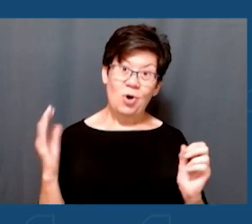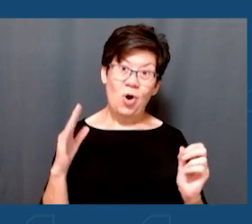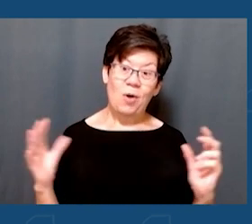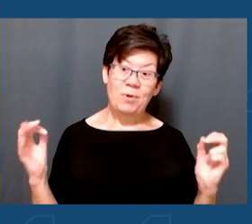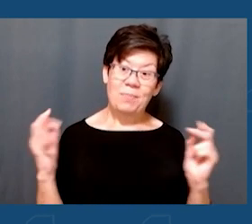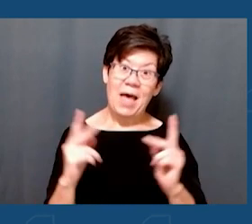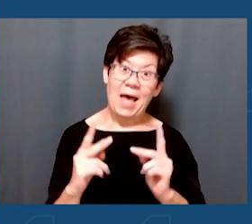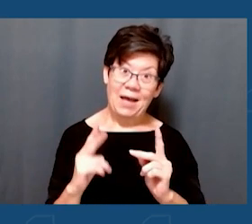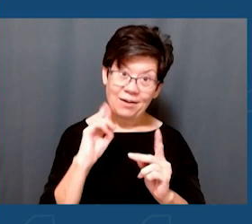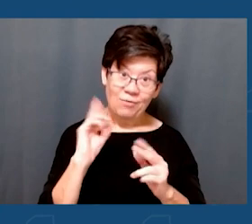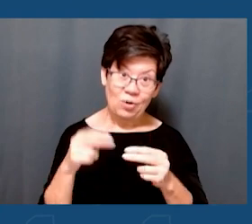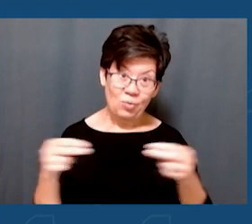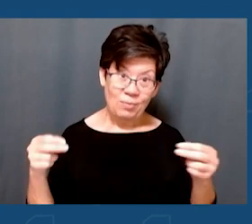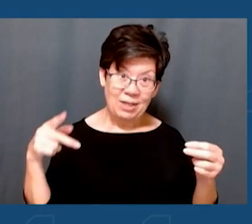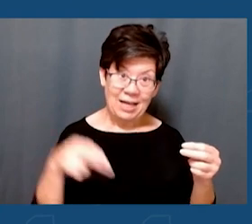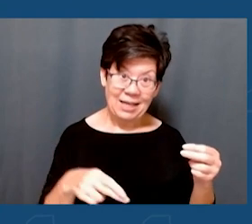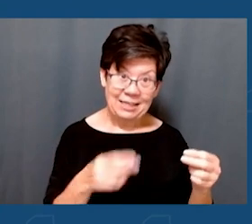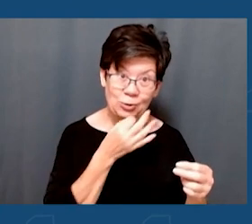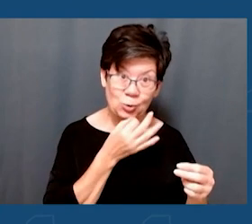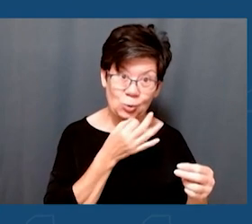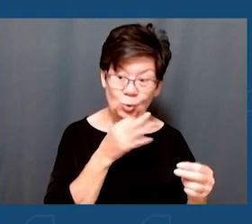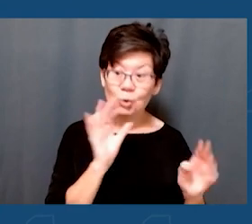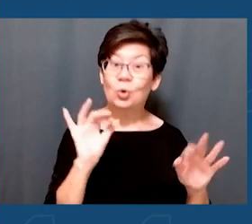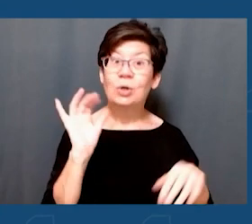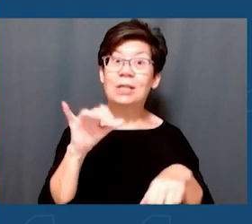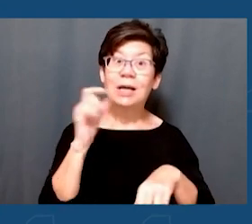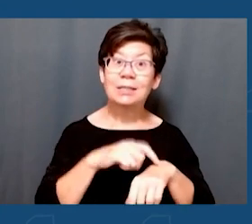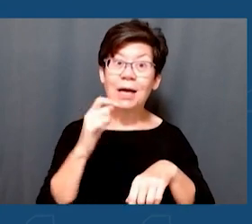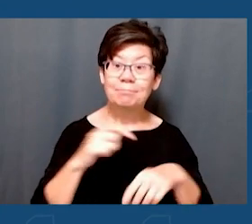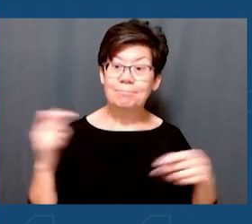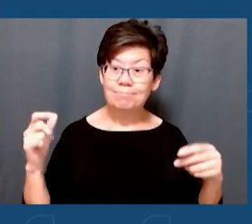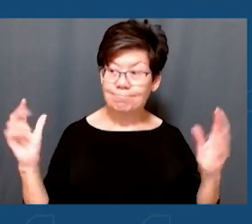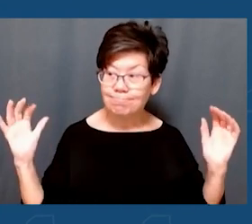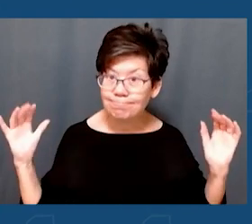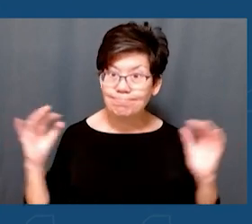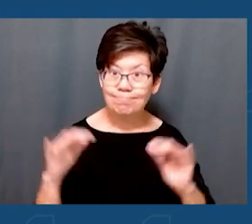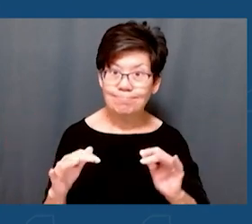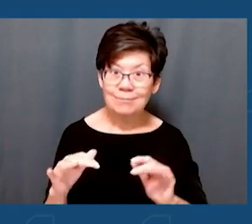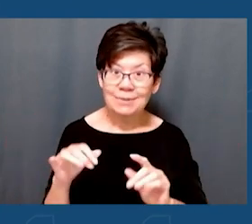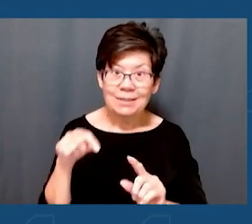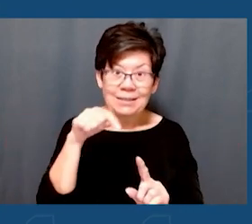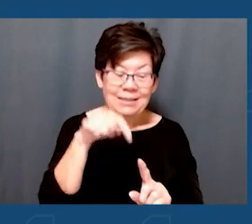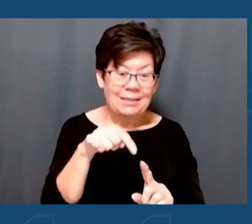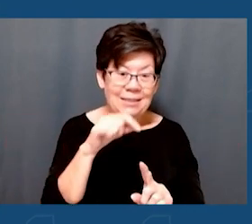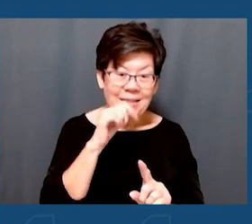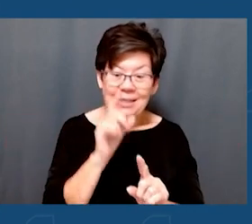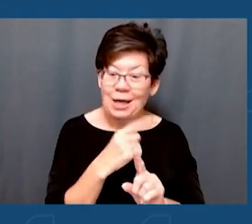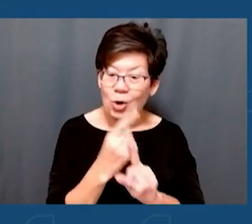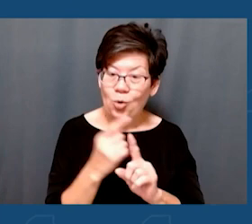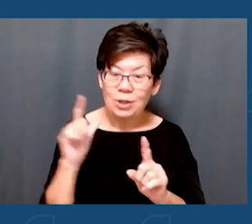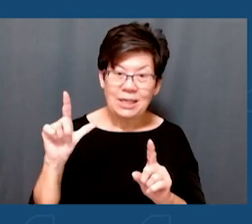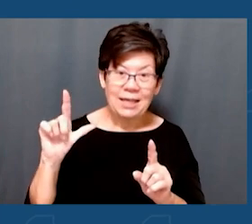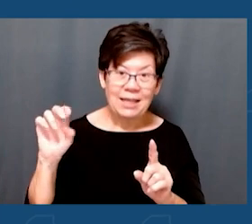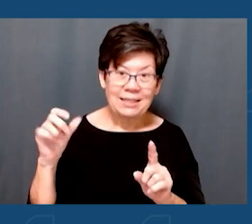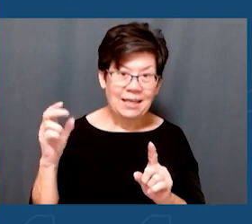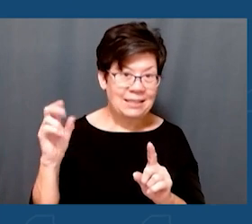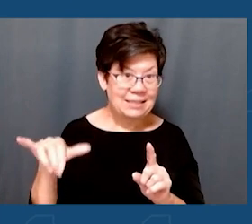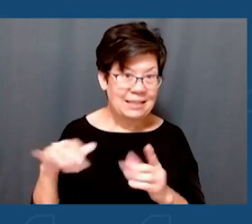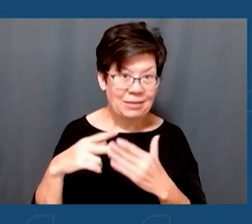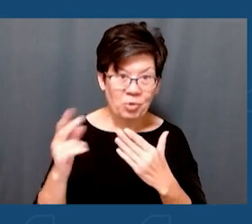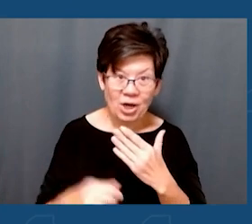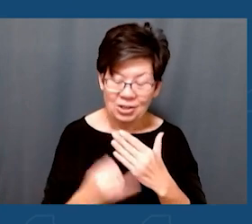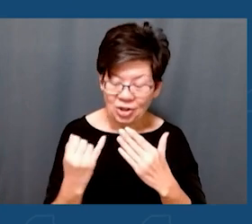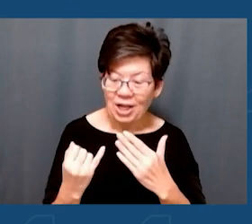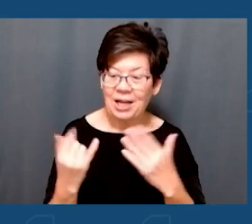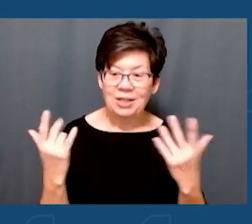ribbon cutting soon enough. And when that happens, this will be not just a legacy project that we can all be proud of for its